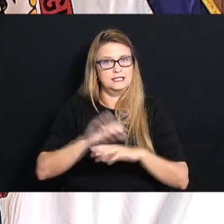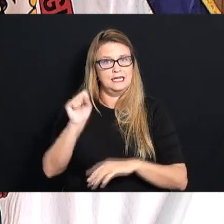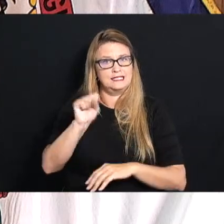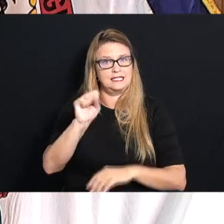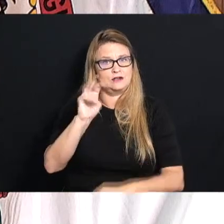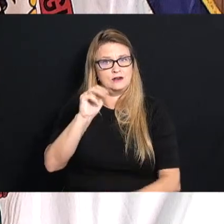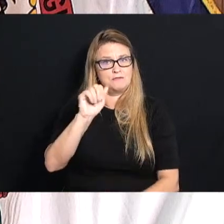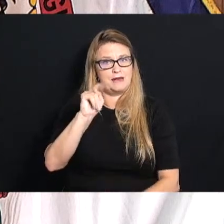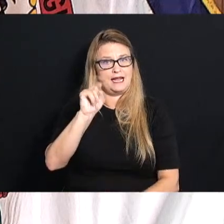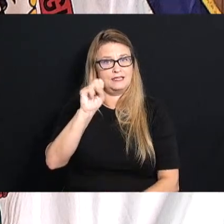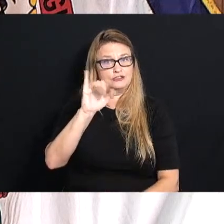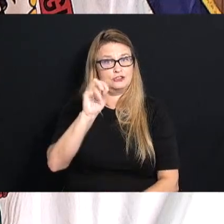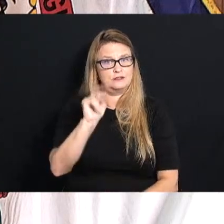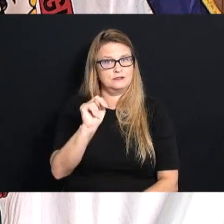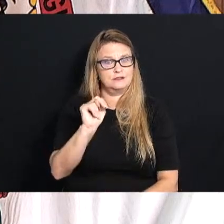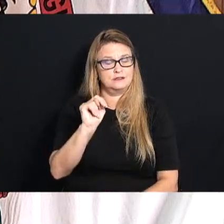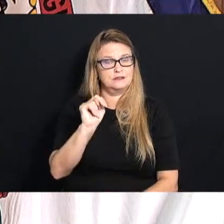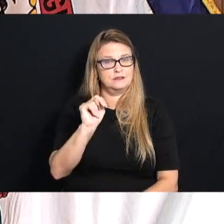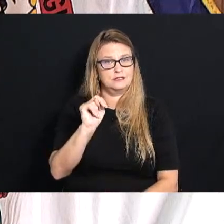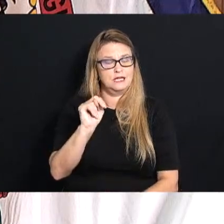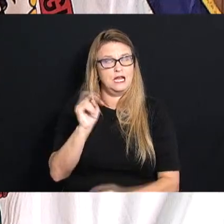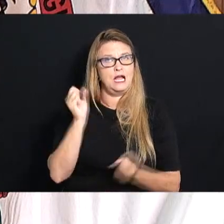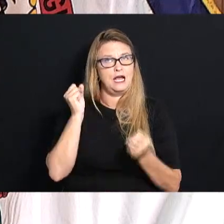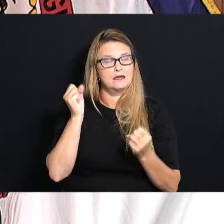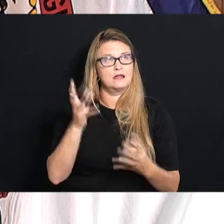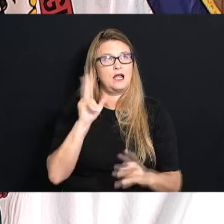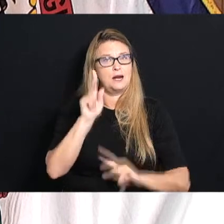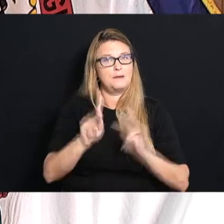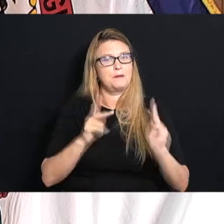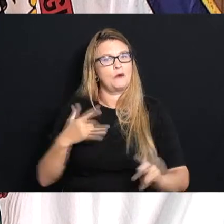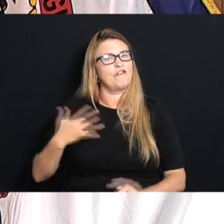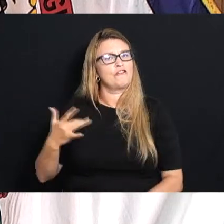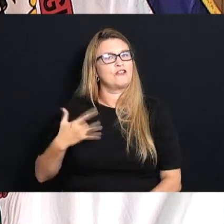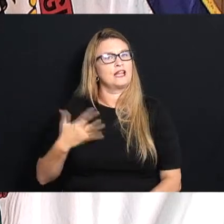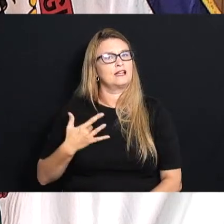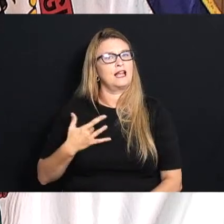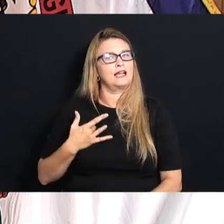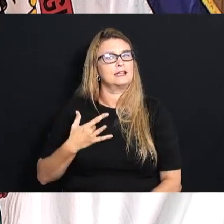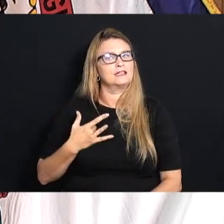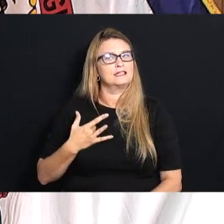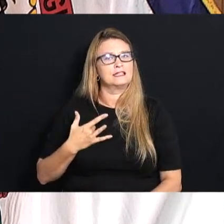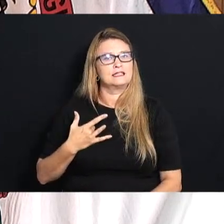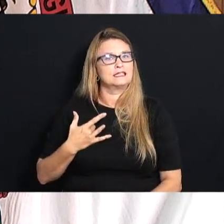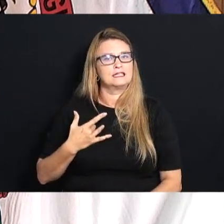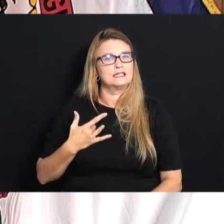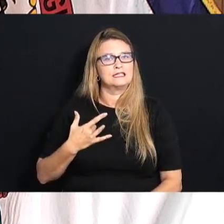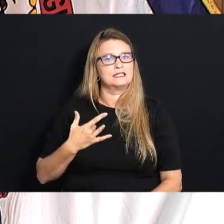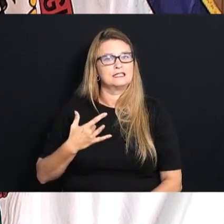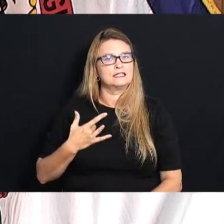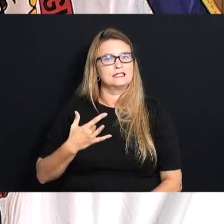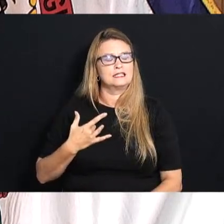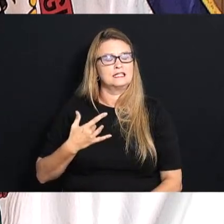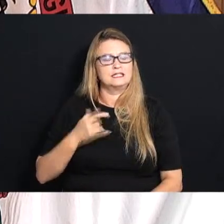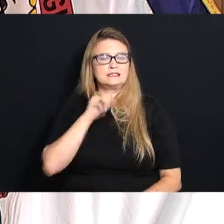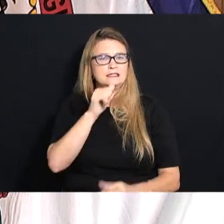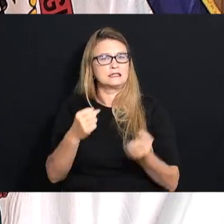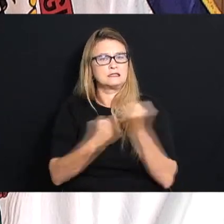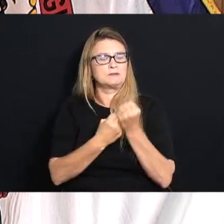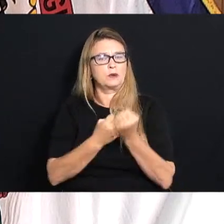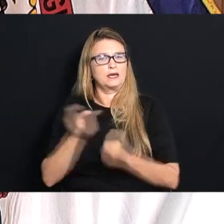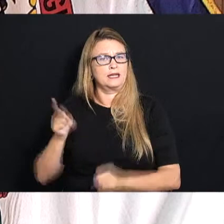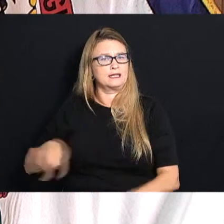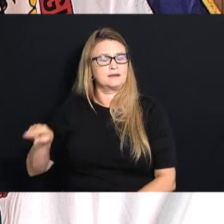Manchin, and a lot of them feel like that he's really stabbed them in the back.